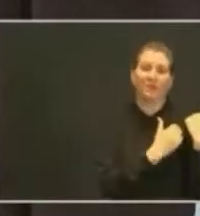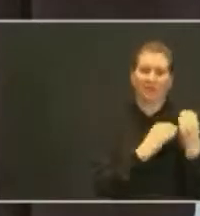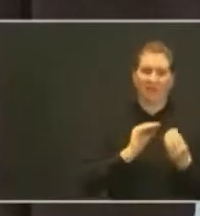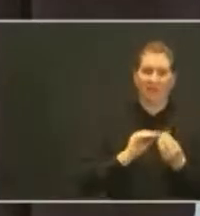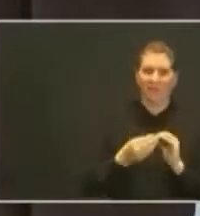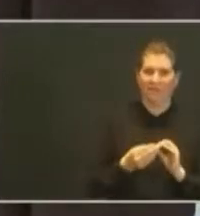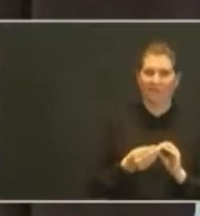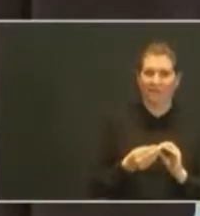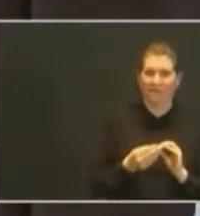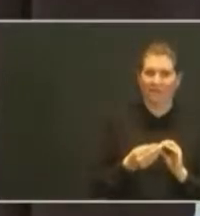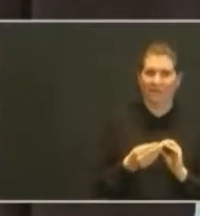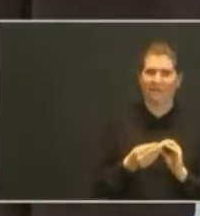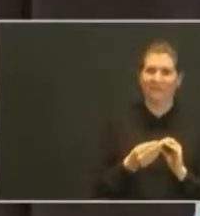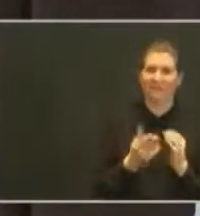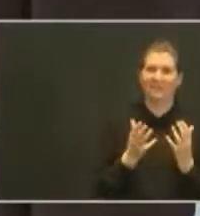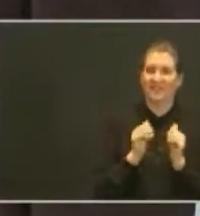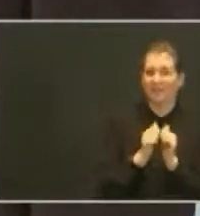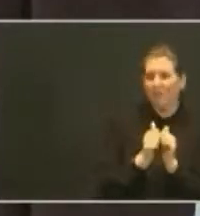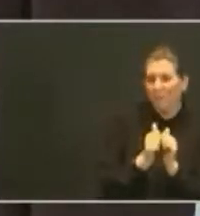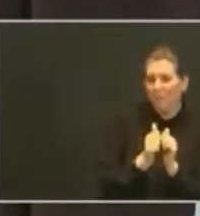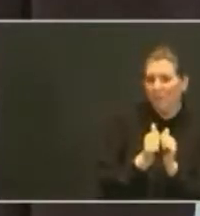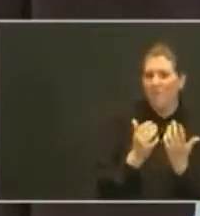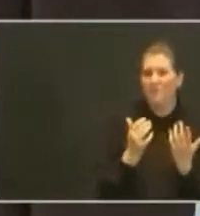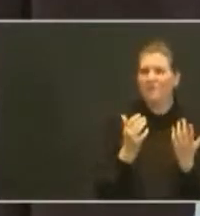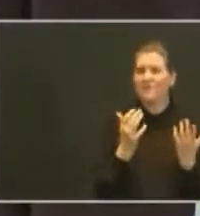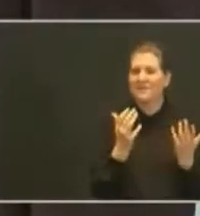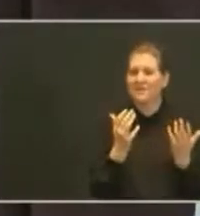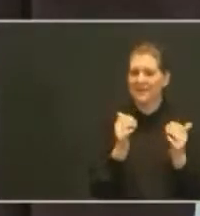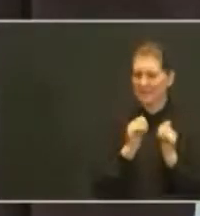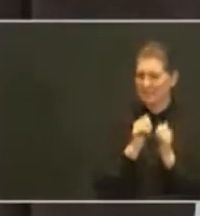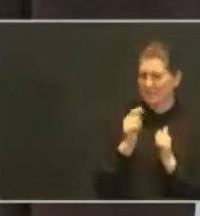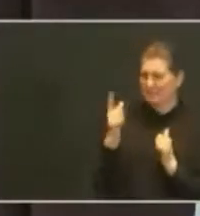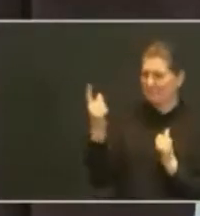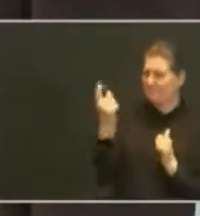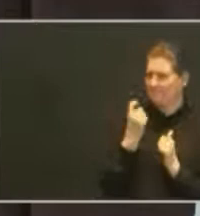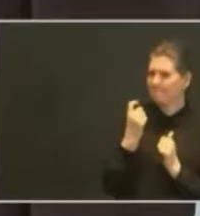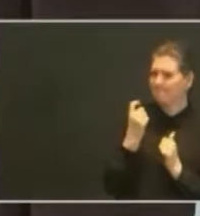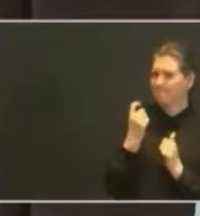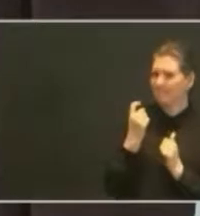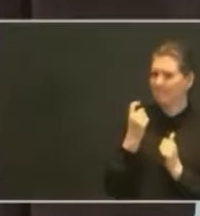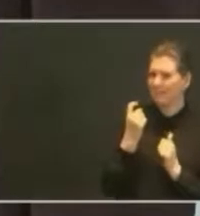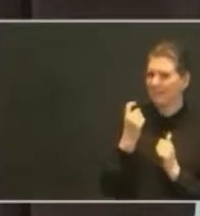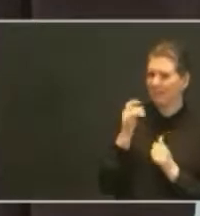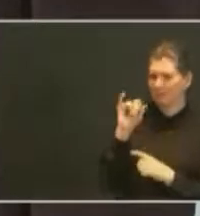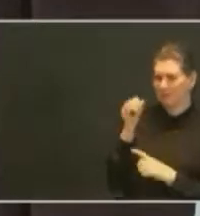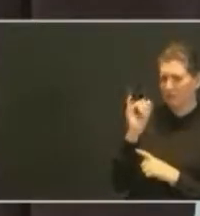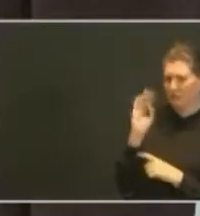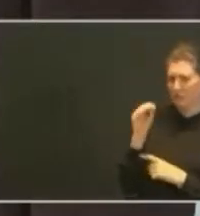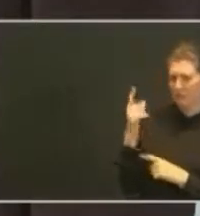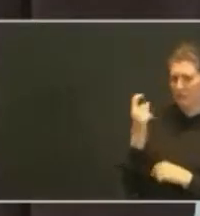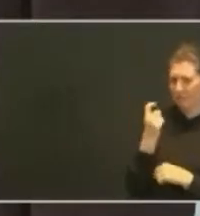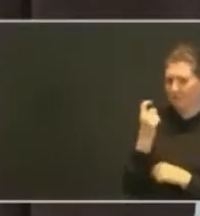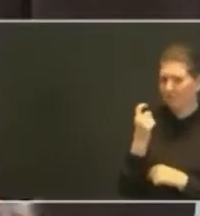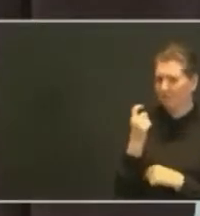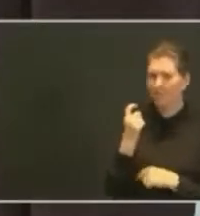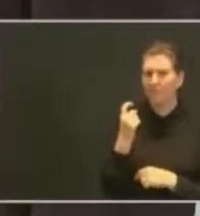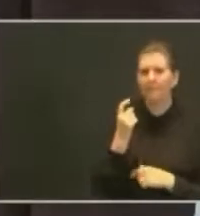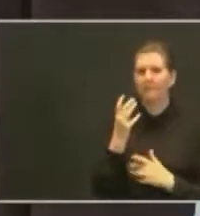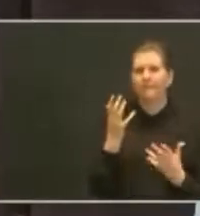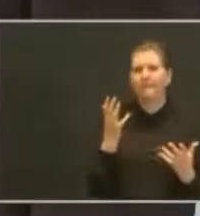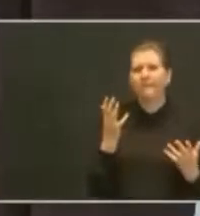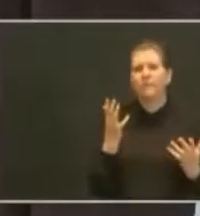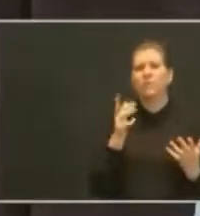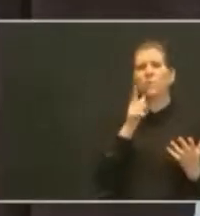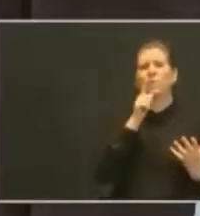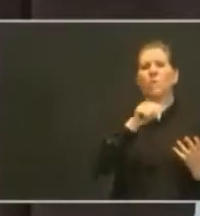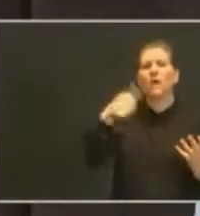flexibility. And let me also note, there was a question earlier about, I think Jim was asking about, what else are we thinking about? What can we